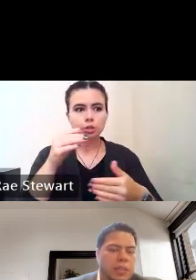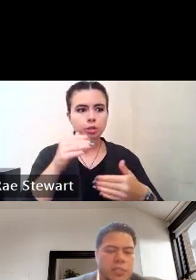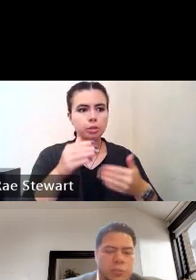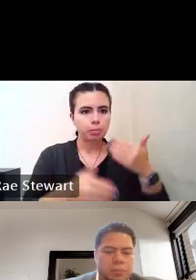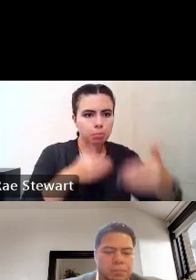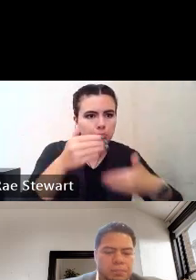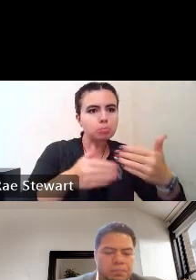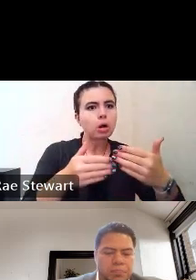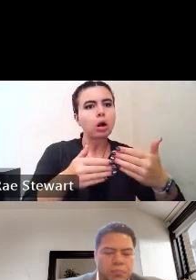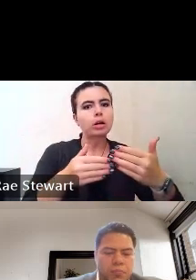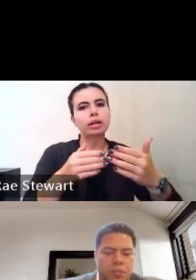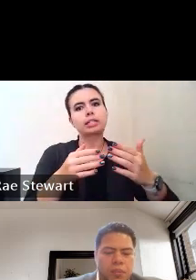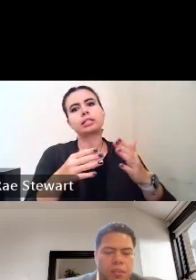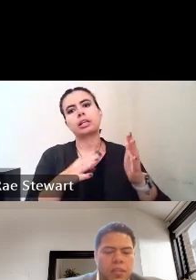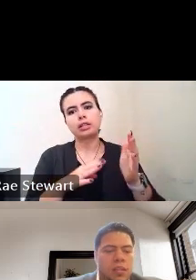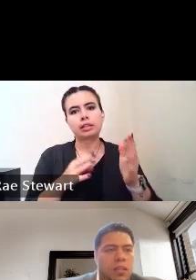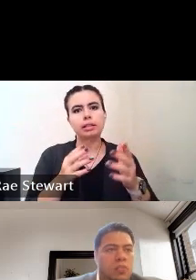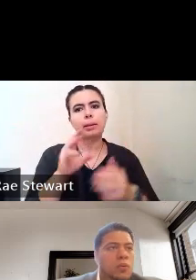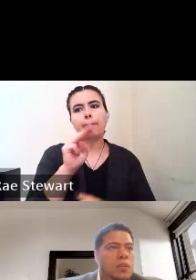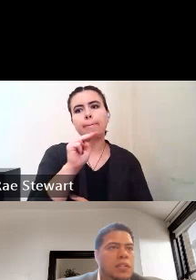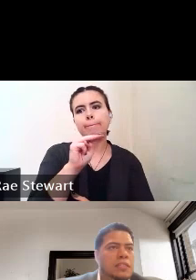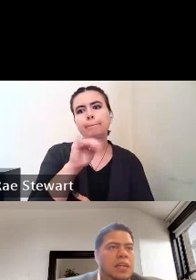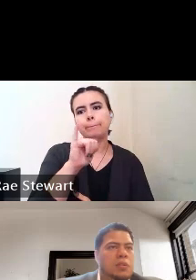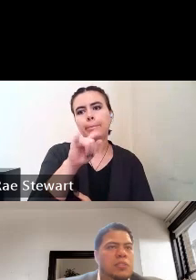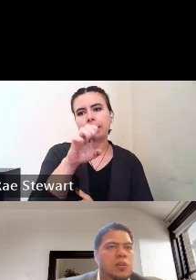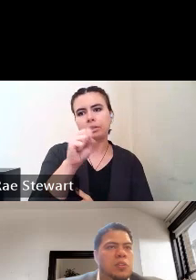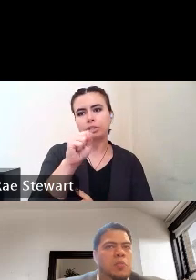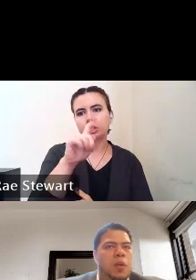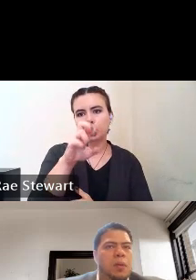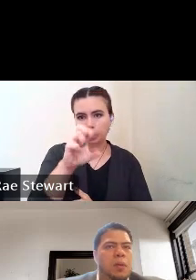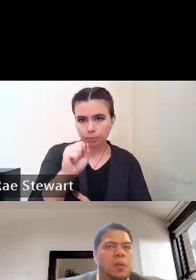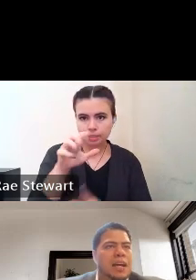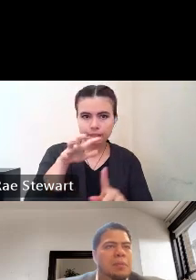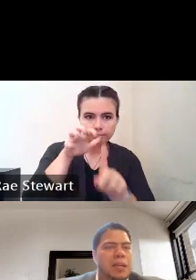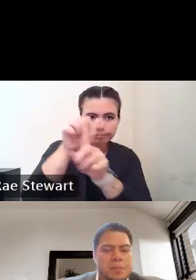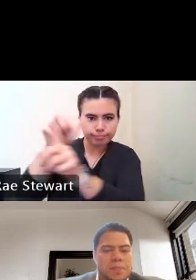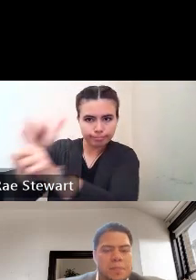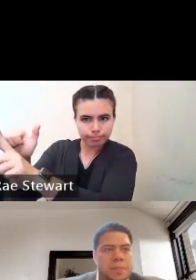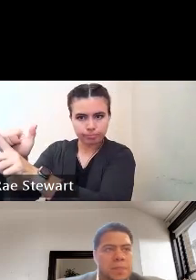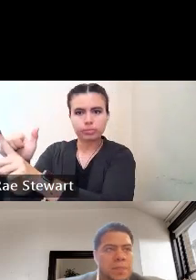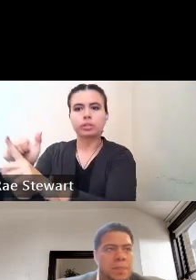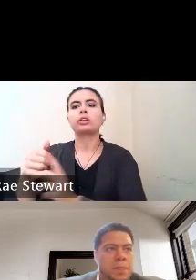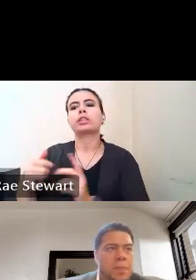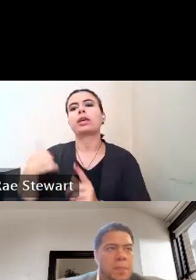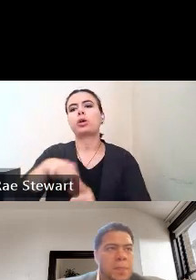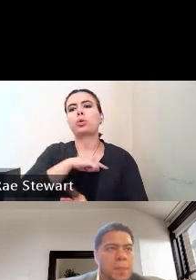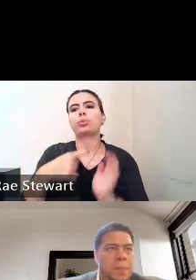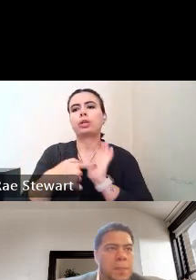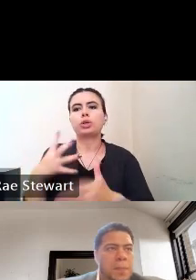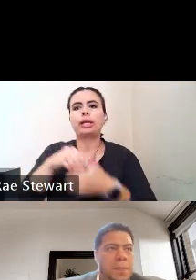our application. We go to the next slide, we could talk a little bit more about the timeline.